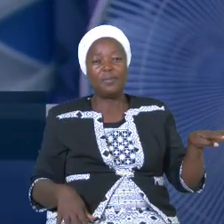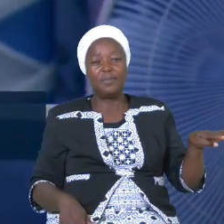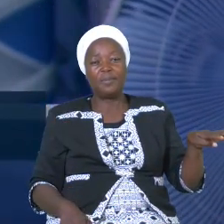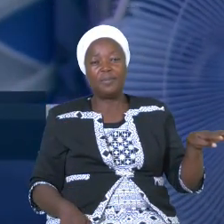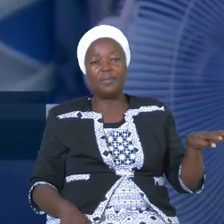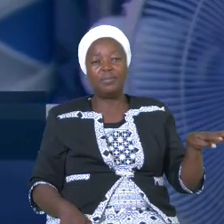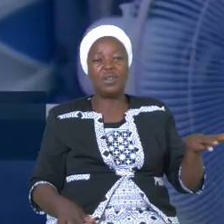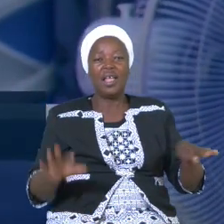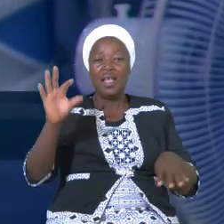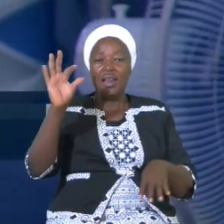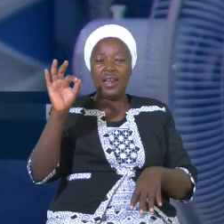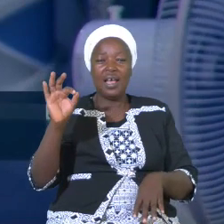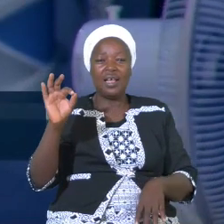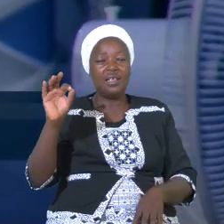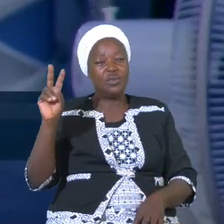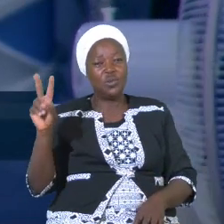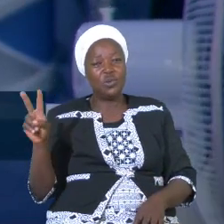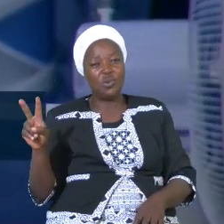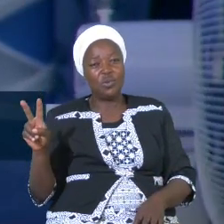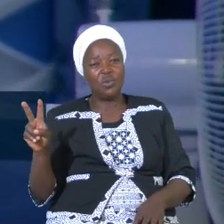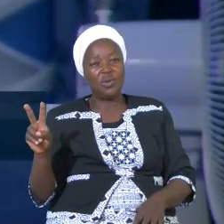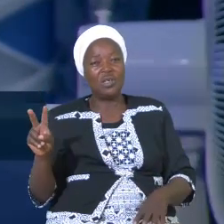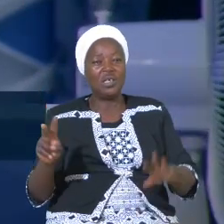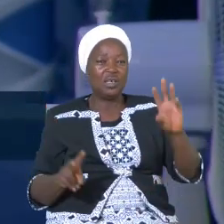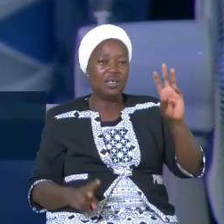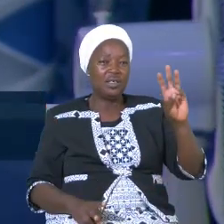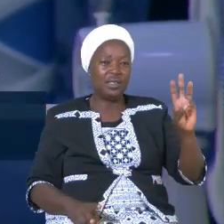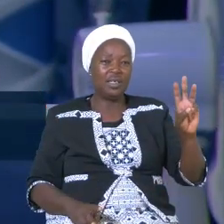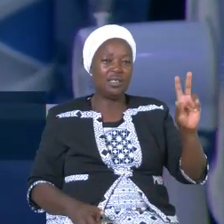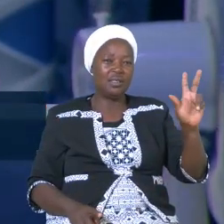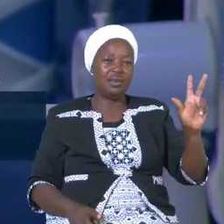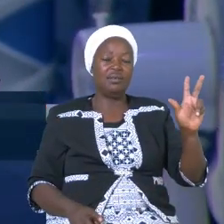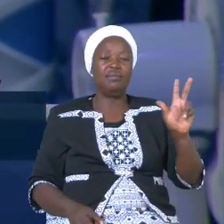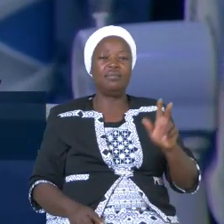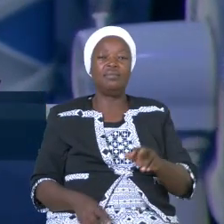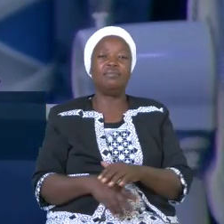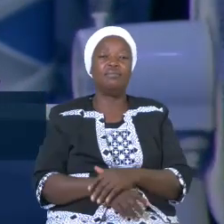nine two six three